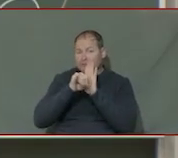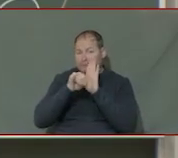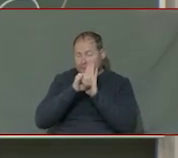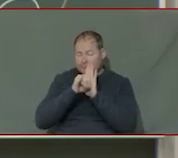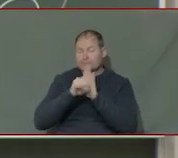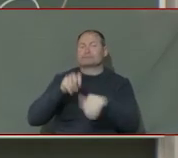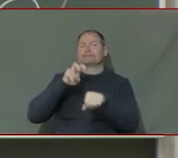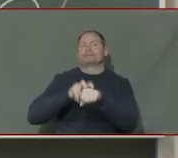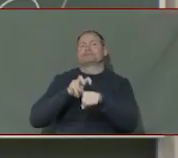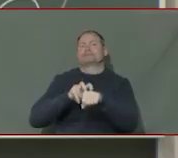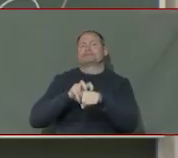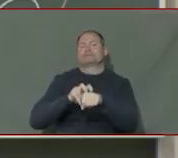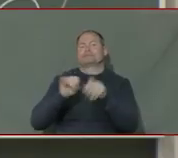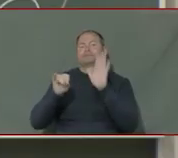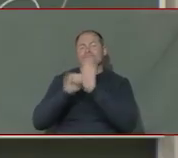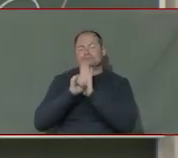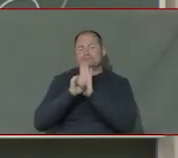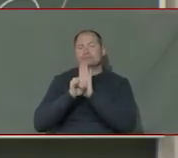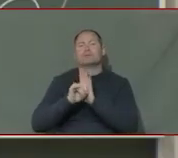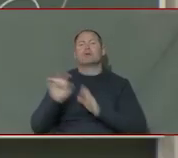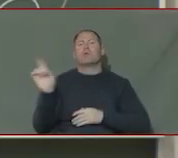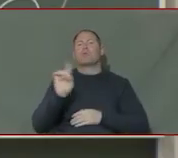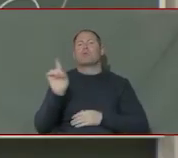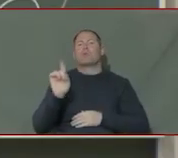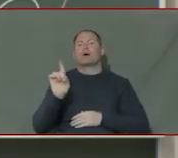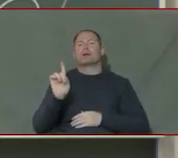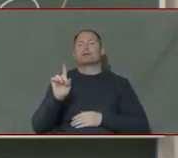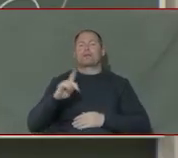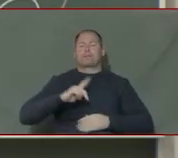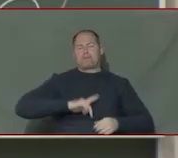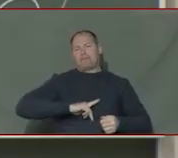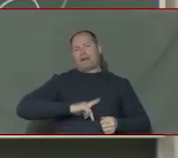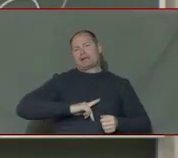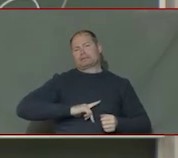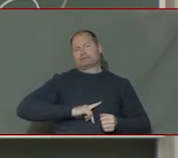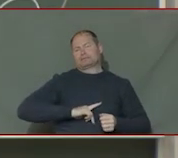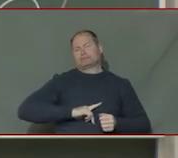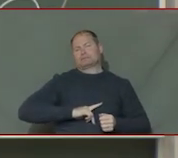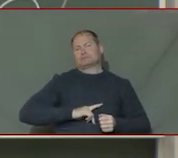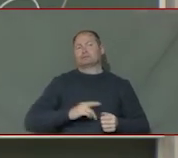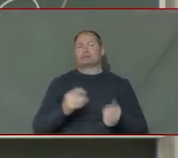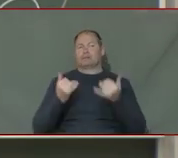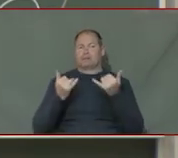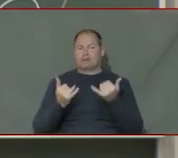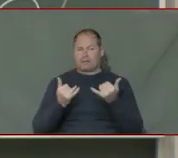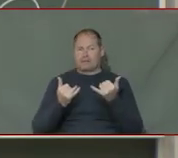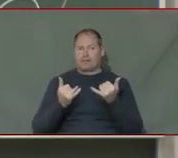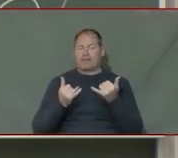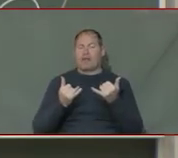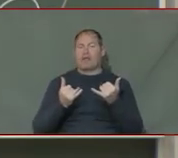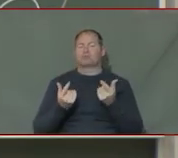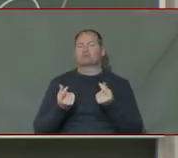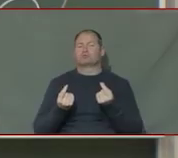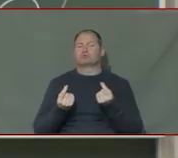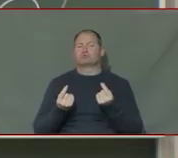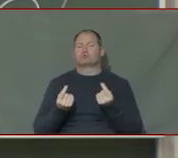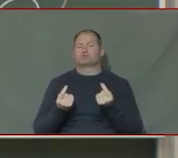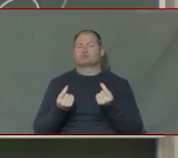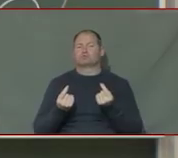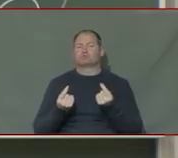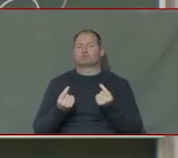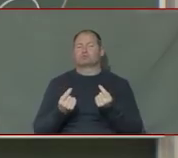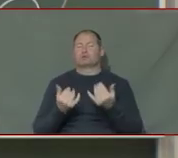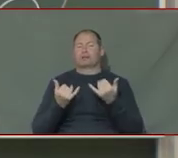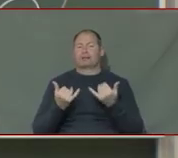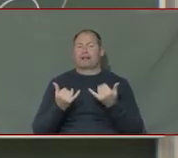problem. What detects the problem? It's the pancreas. Now a plan has to be made. So what now happens, it releases